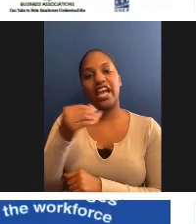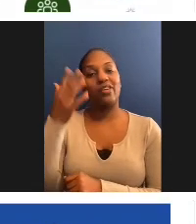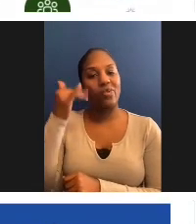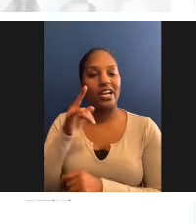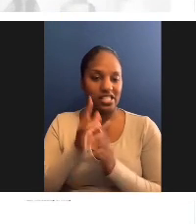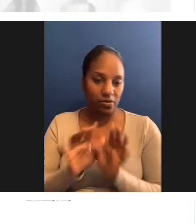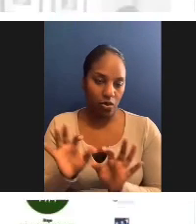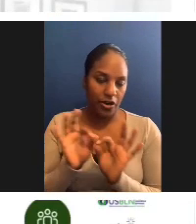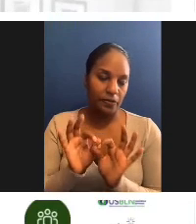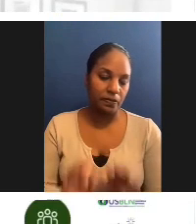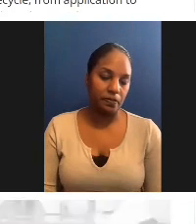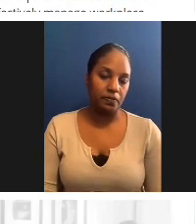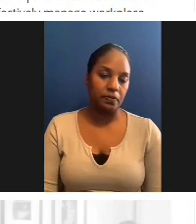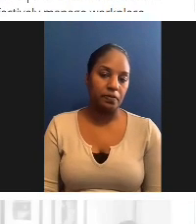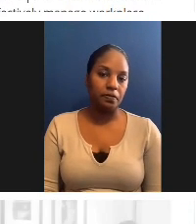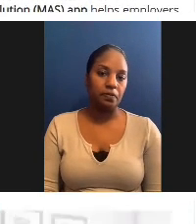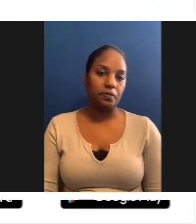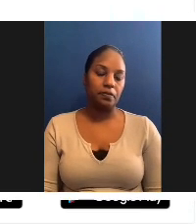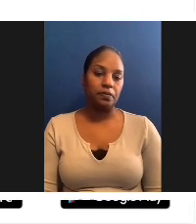important.